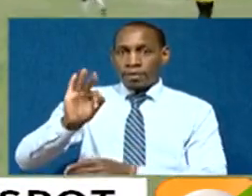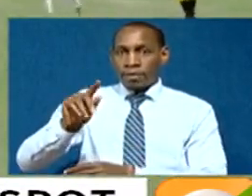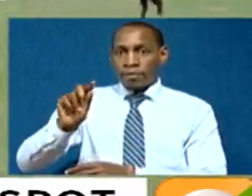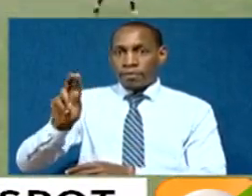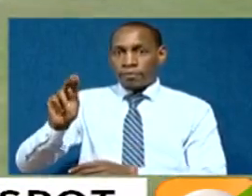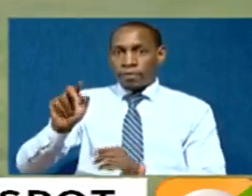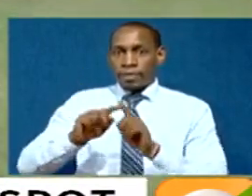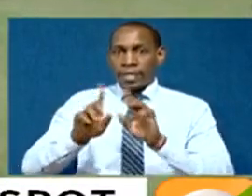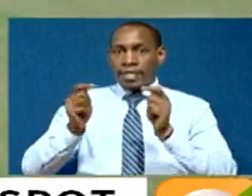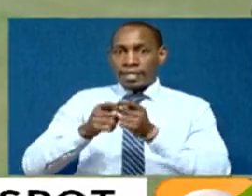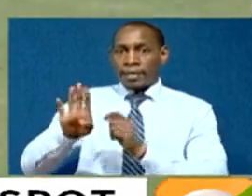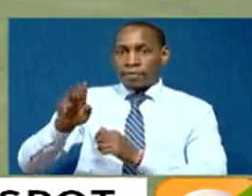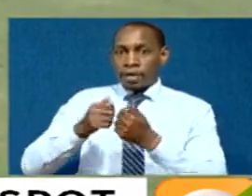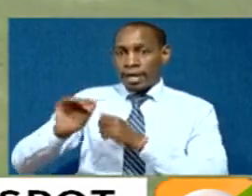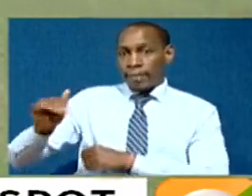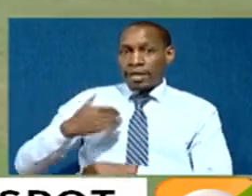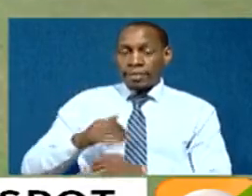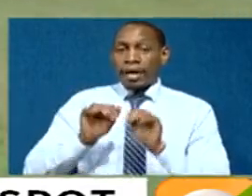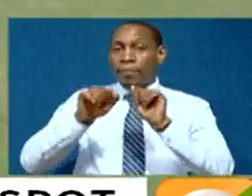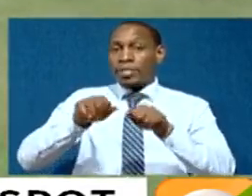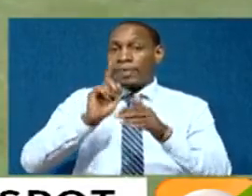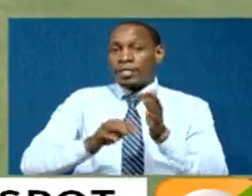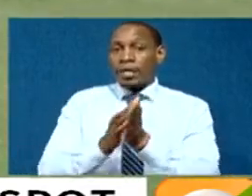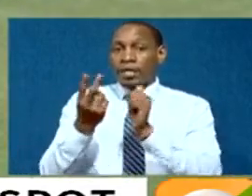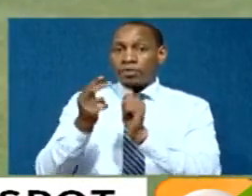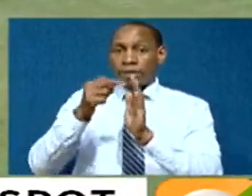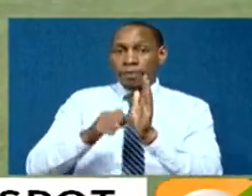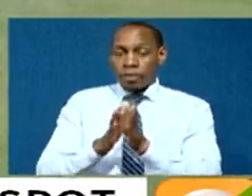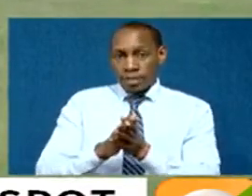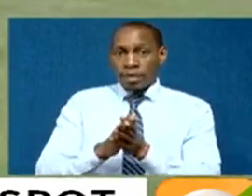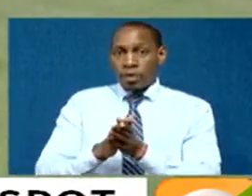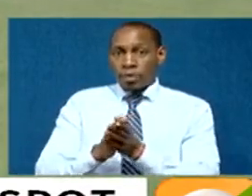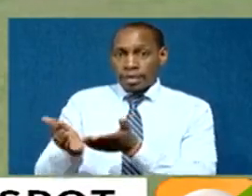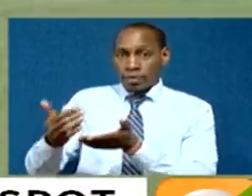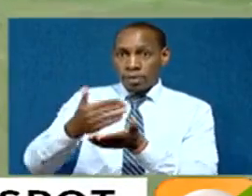but the club have 4 games in hand with a possible 12 points on offer.